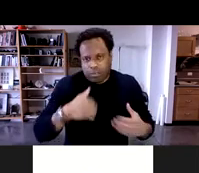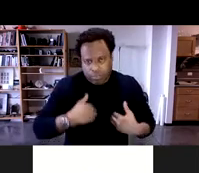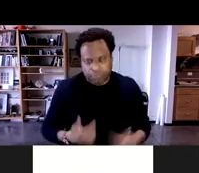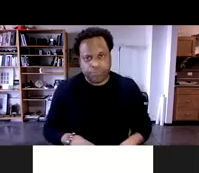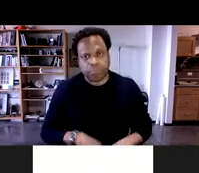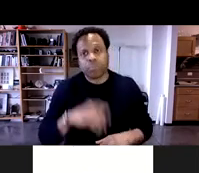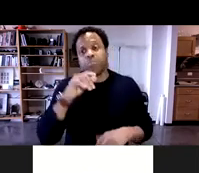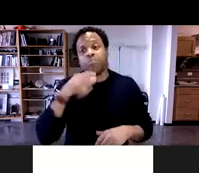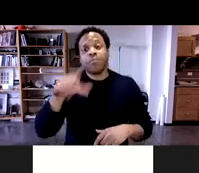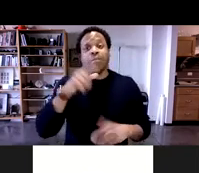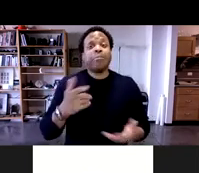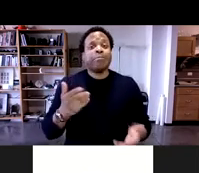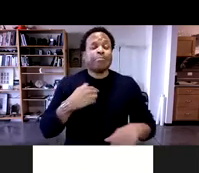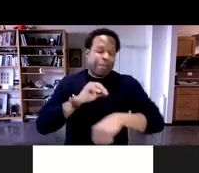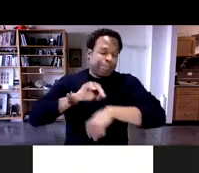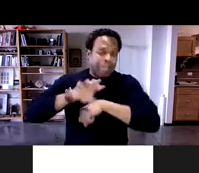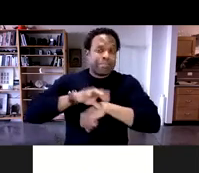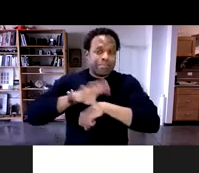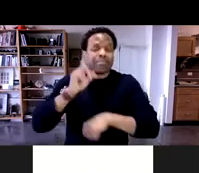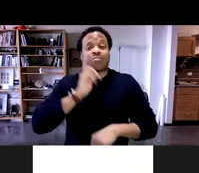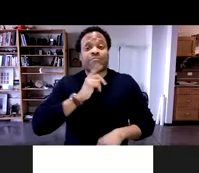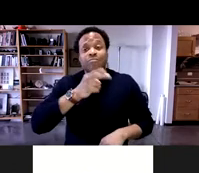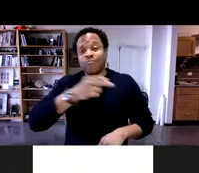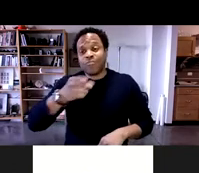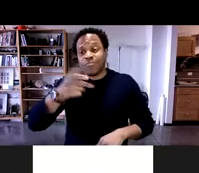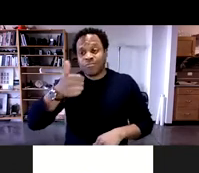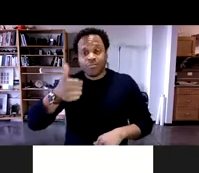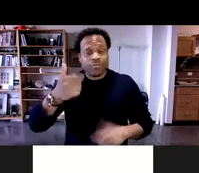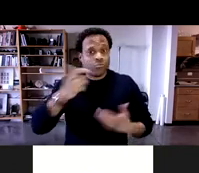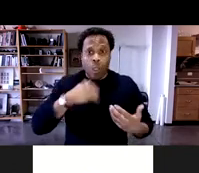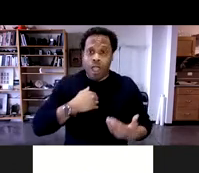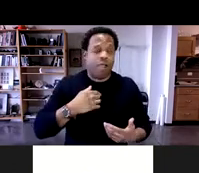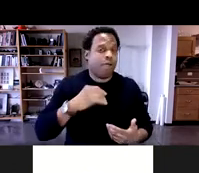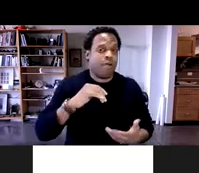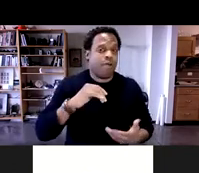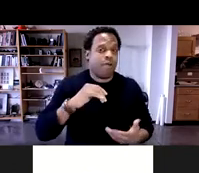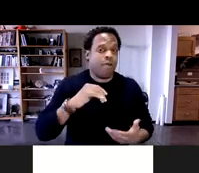pens and papers, right? So there's no reason why you shouldn't be able to use that.